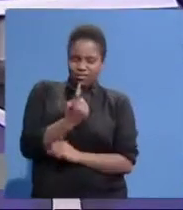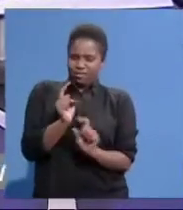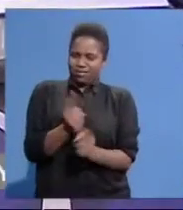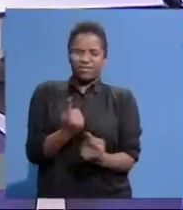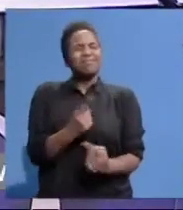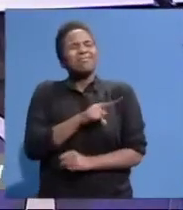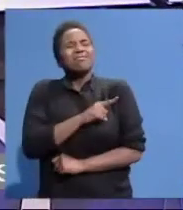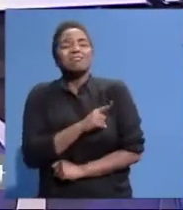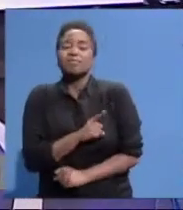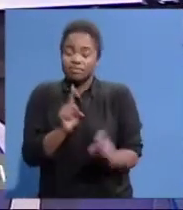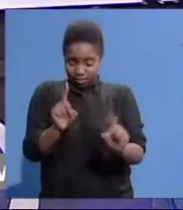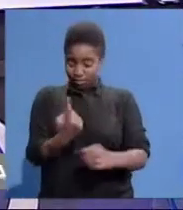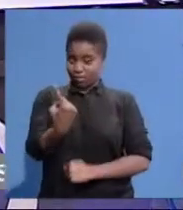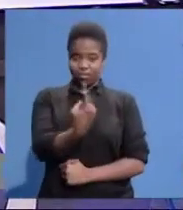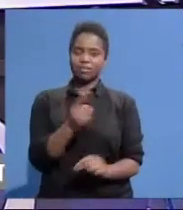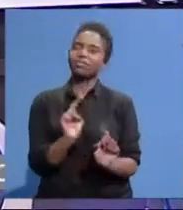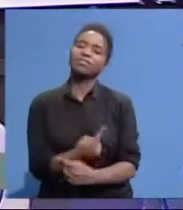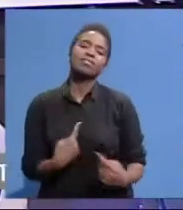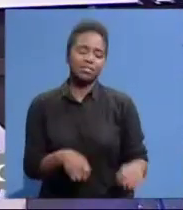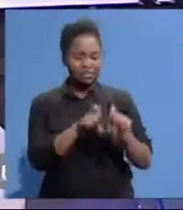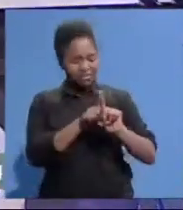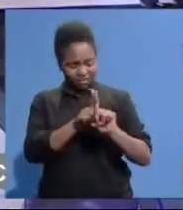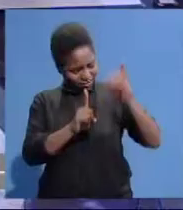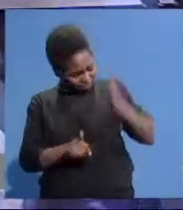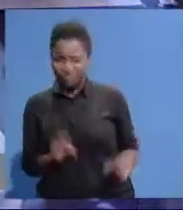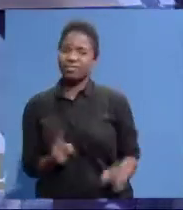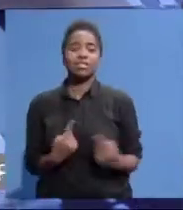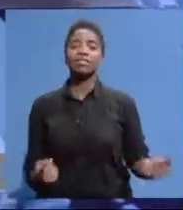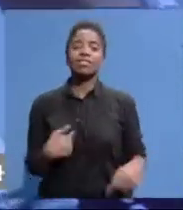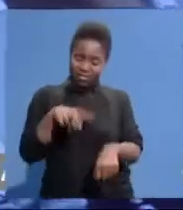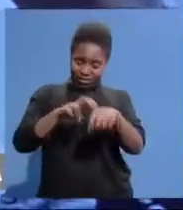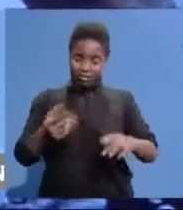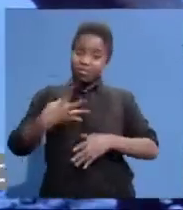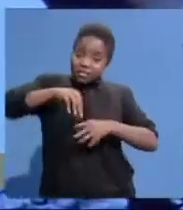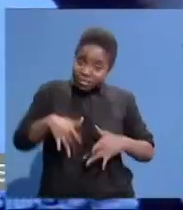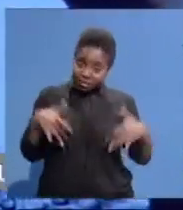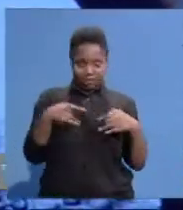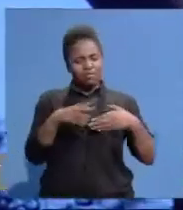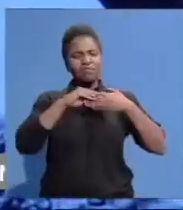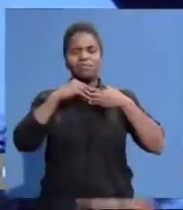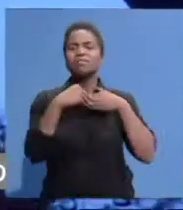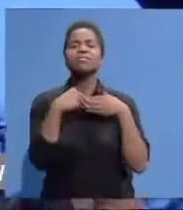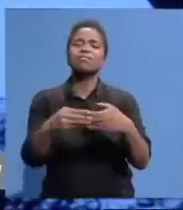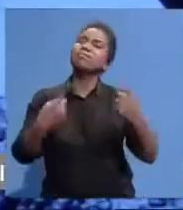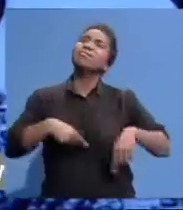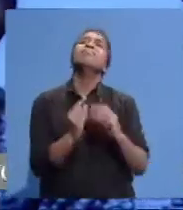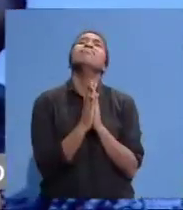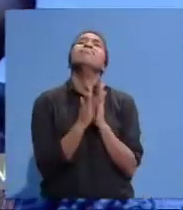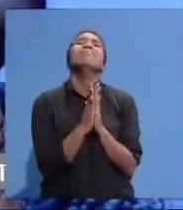'cause I cannot deal without you in my life. Heaven, please,